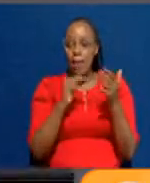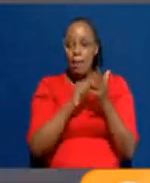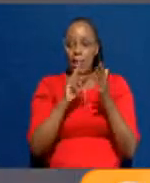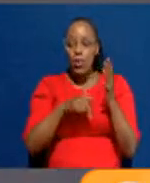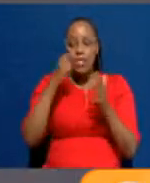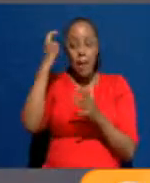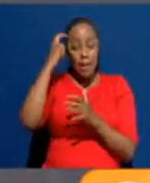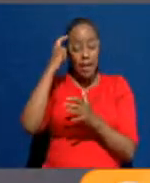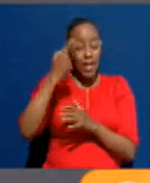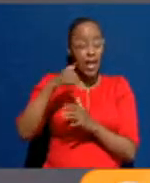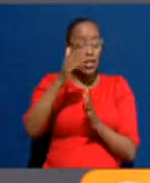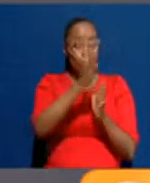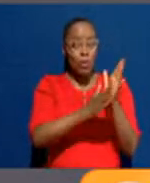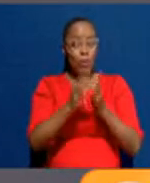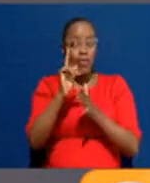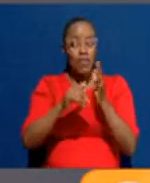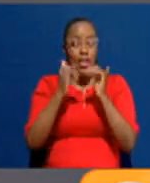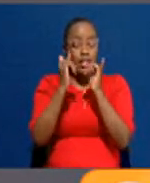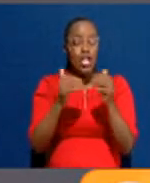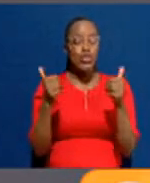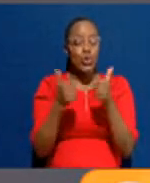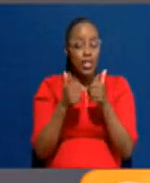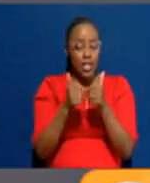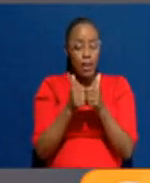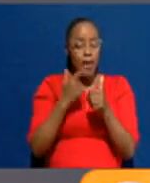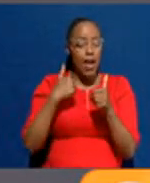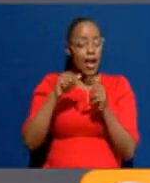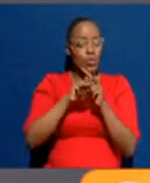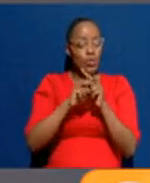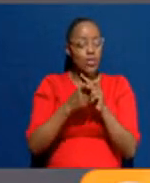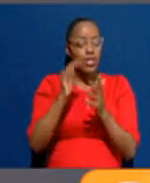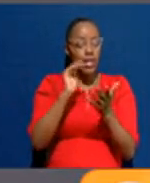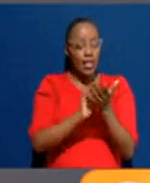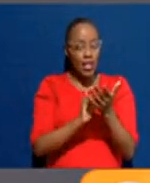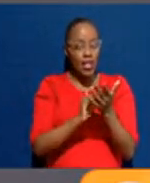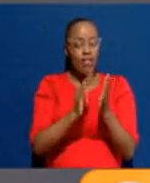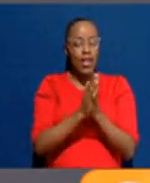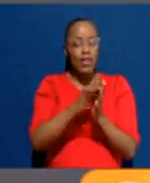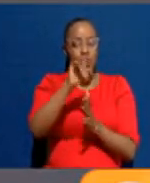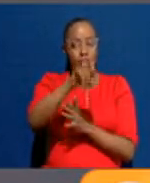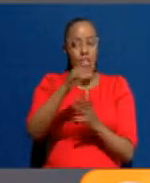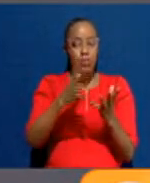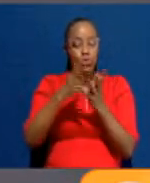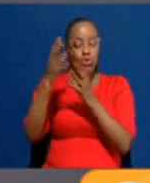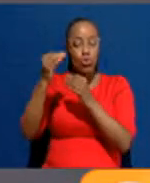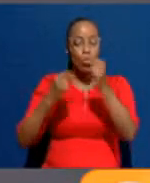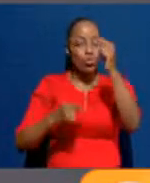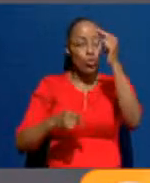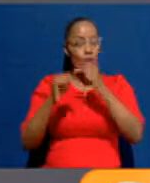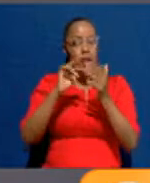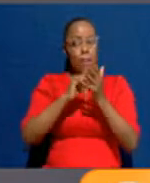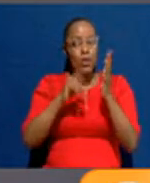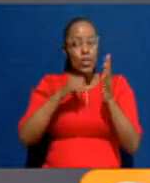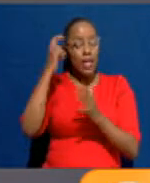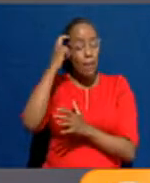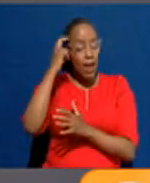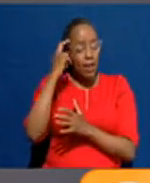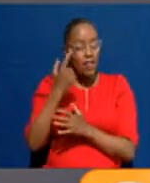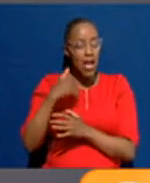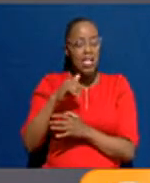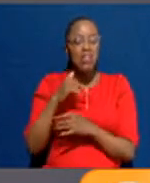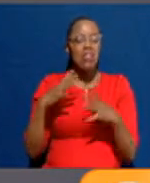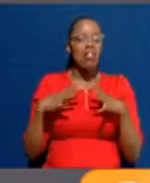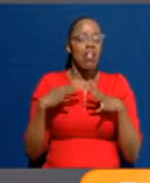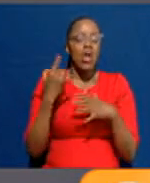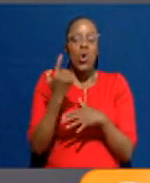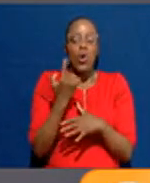mentally, tumewa prepare that this is a new game. Tuna start again, na tunafaa kwenda kushinda. So mentally, kuna laxity